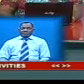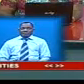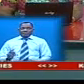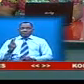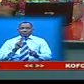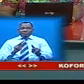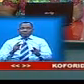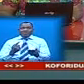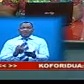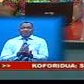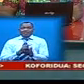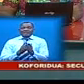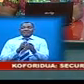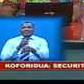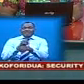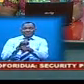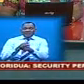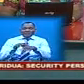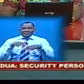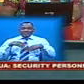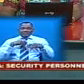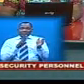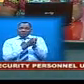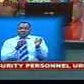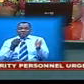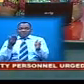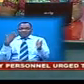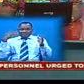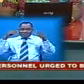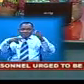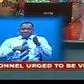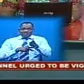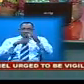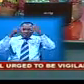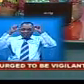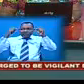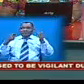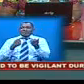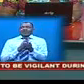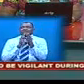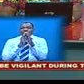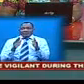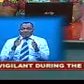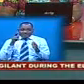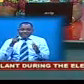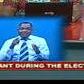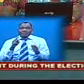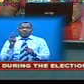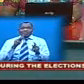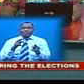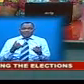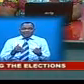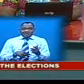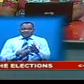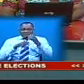Ghanaians having asked to emulate the peace exuded by the former Vice President Alhaji Aliu Mahama. This, according to the current